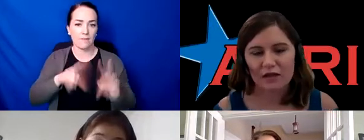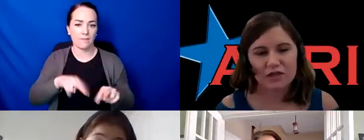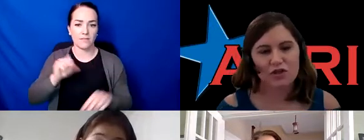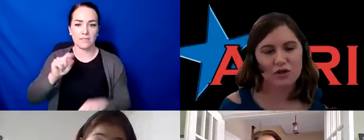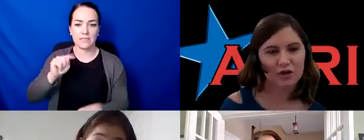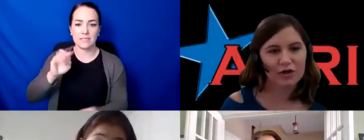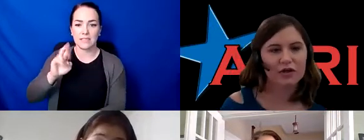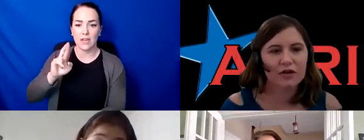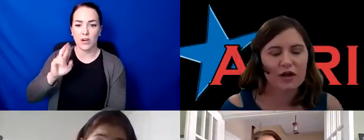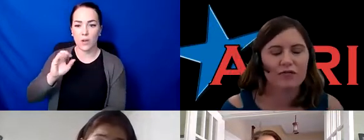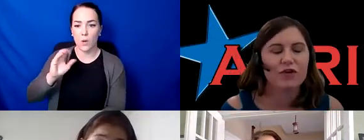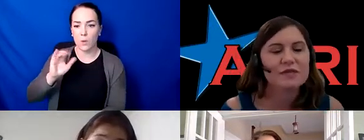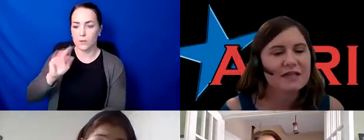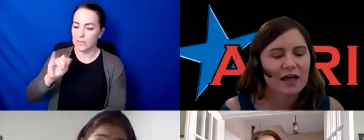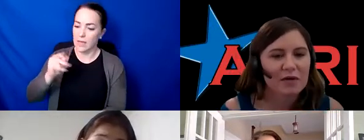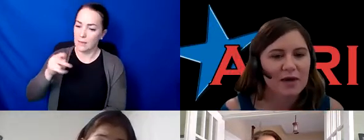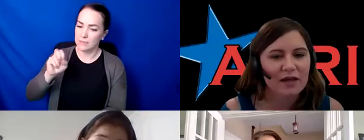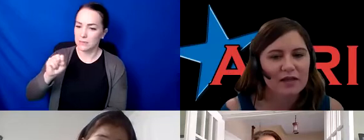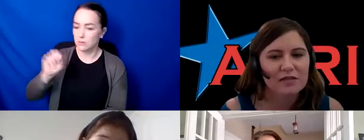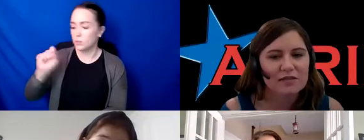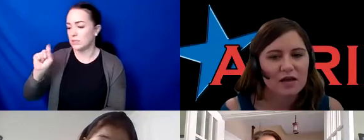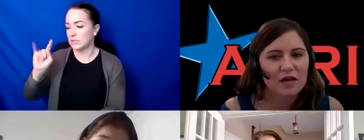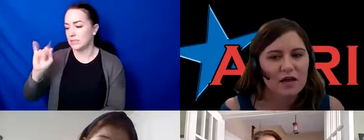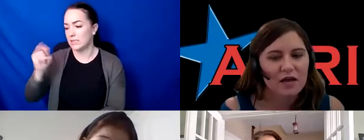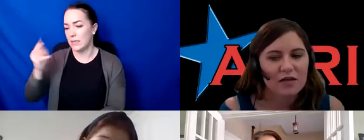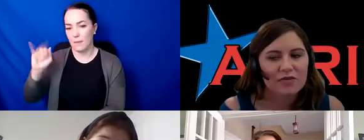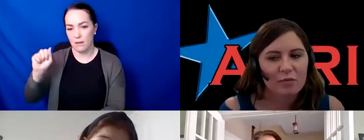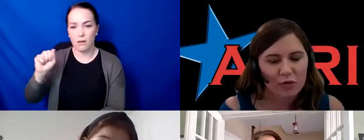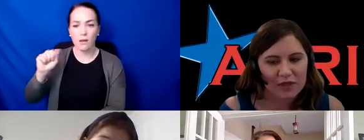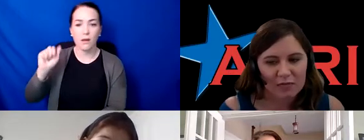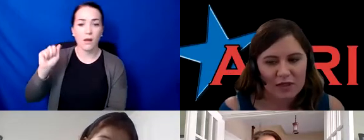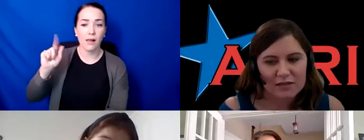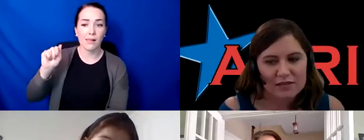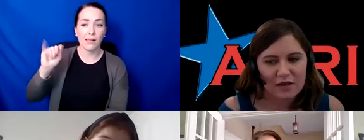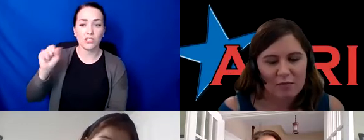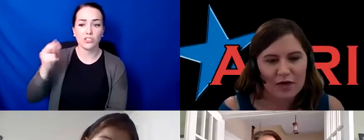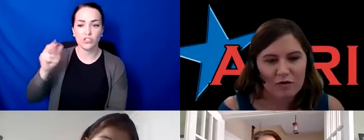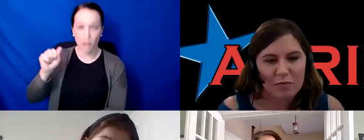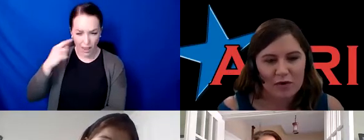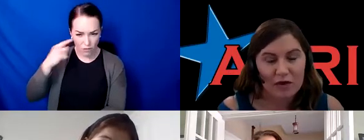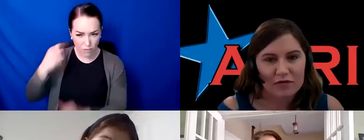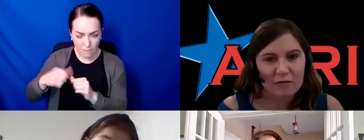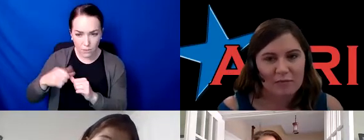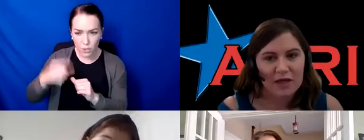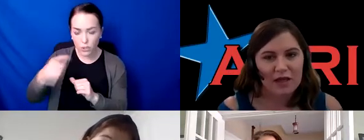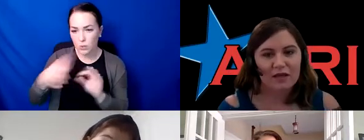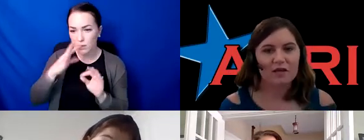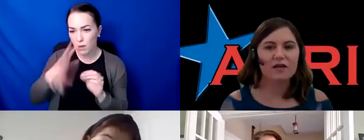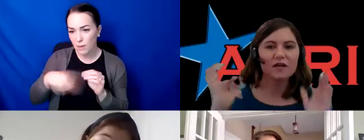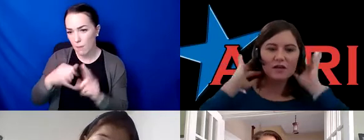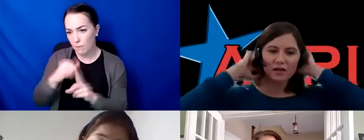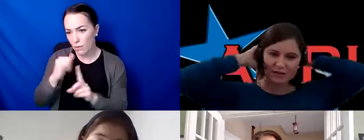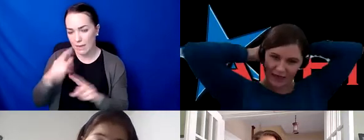And Alasia, you stick out in my mind as the bullying piece, but I don't remember it off the top of my